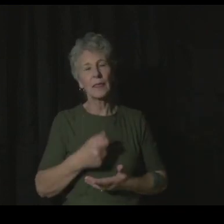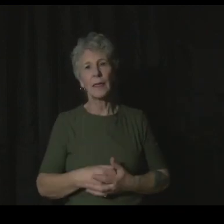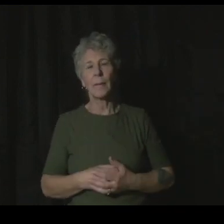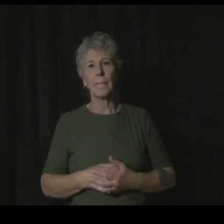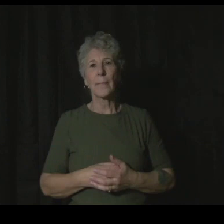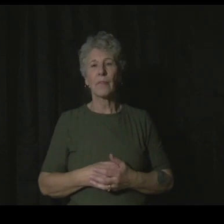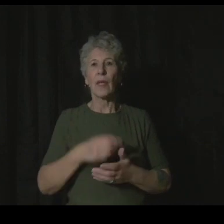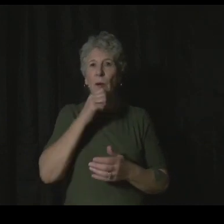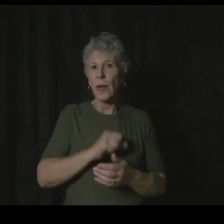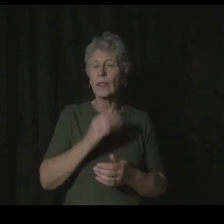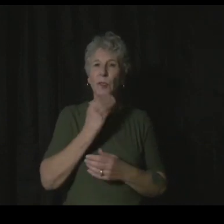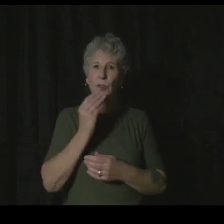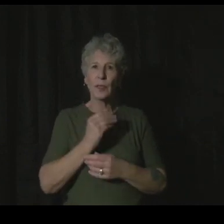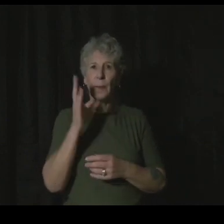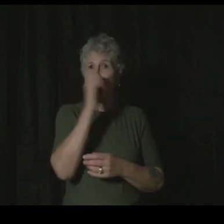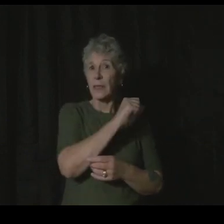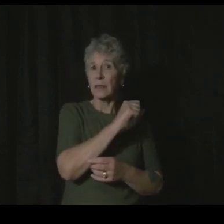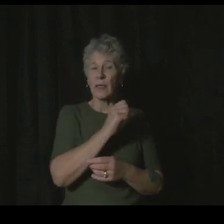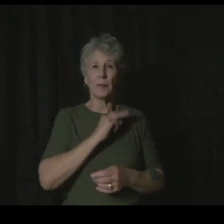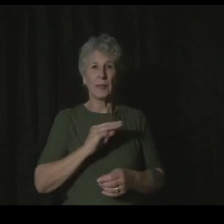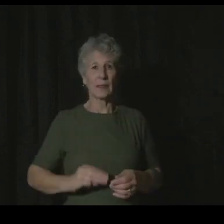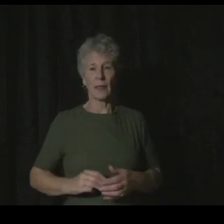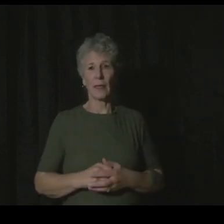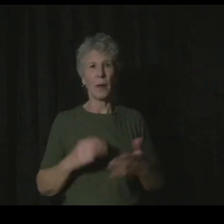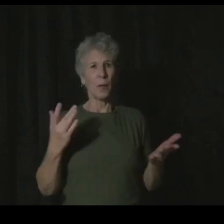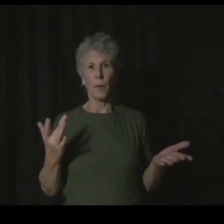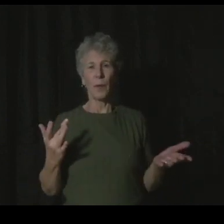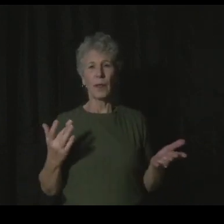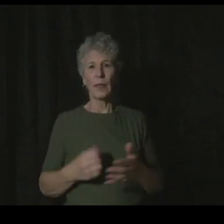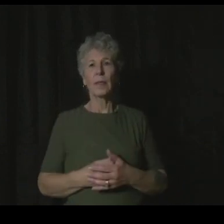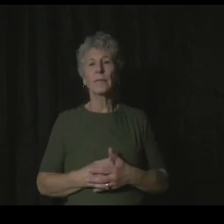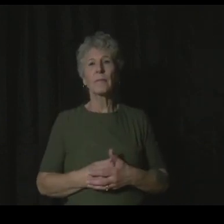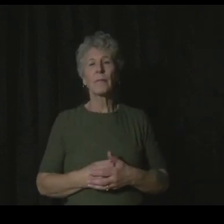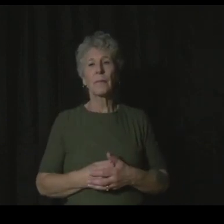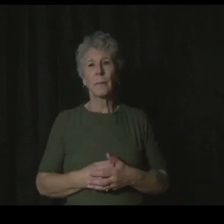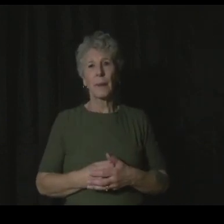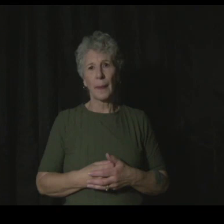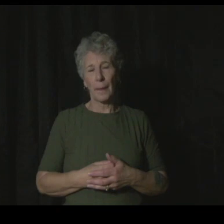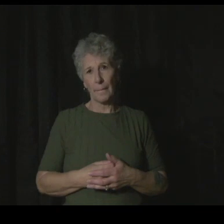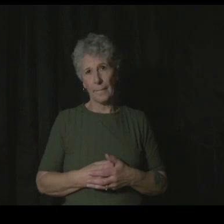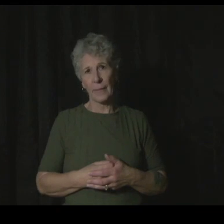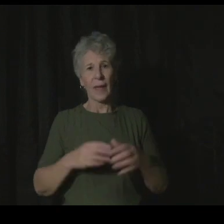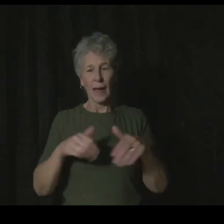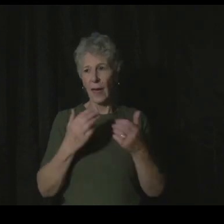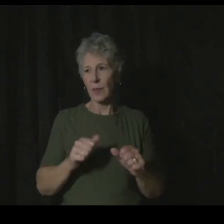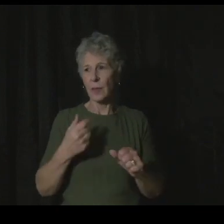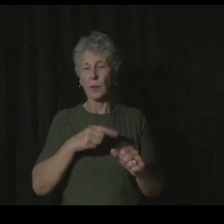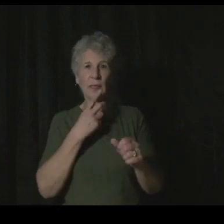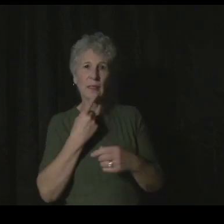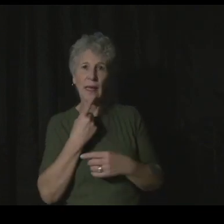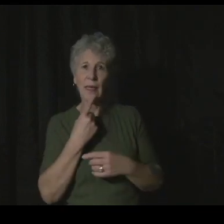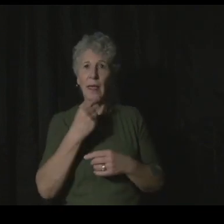And so ancient Judaism missed the Messiah. Modern Israel misses him too. And so how can we say that